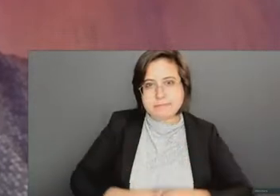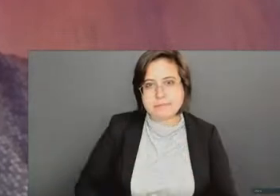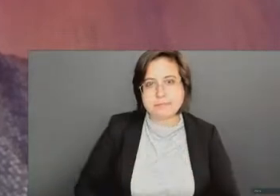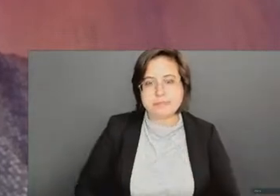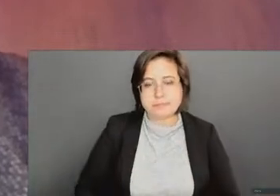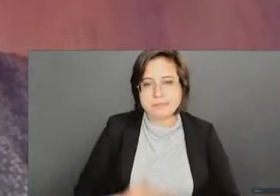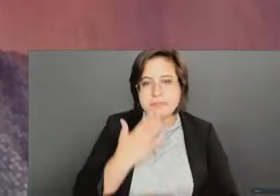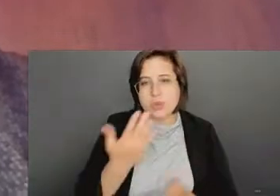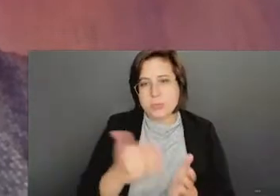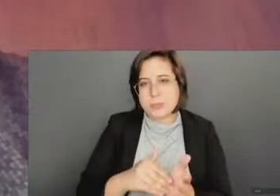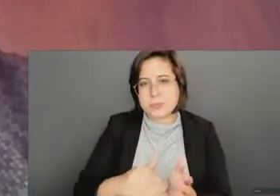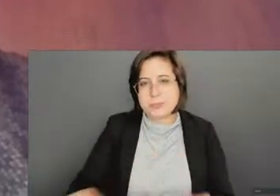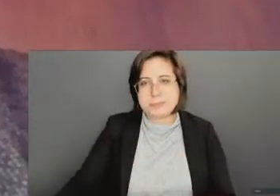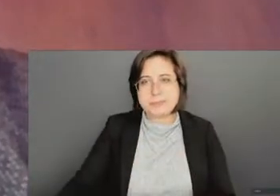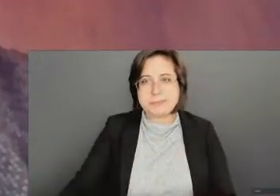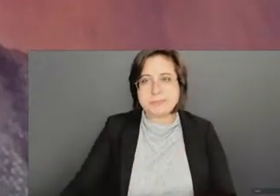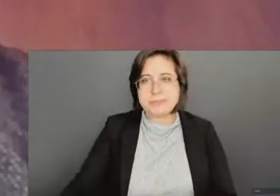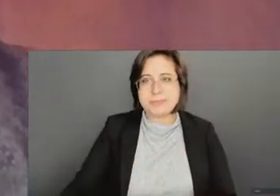again.